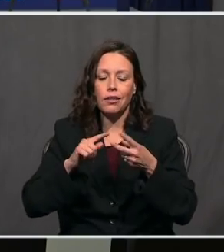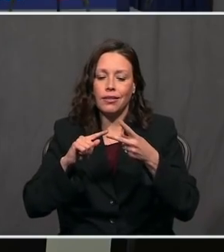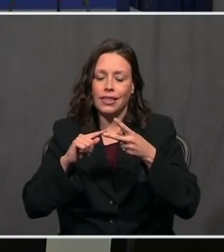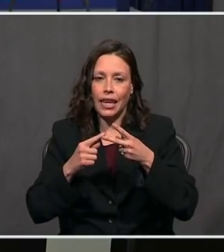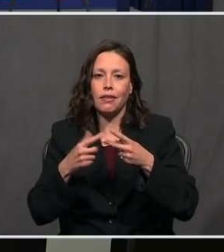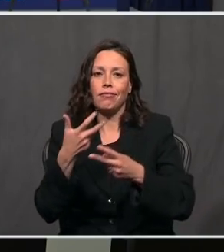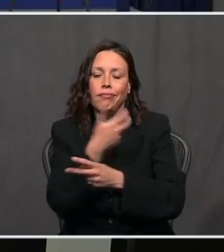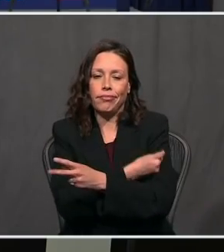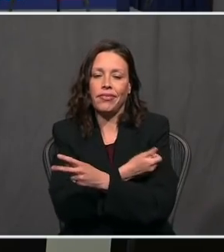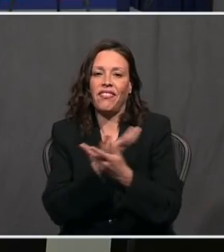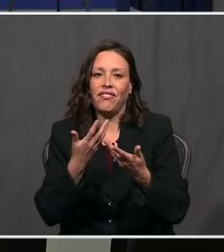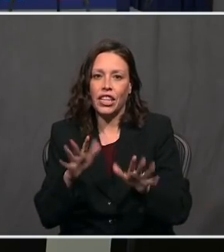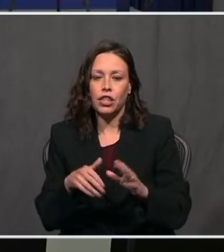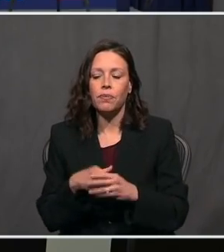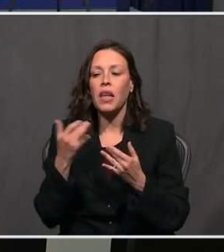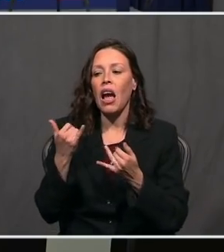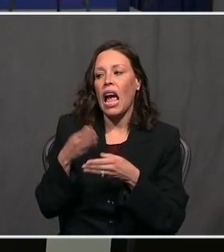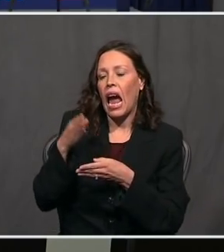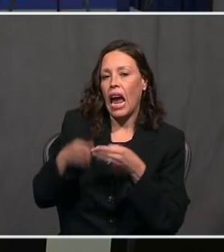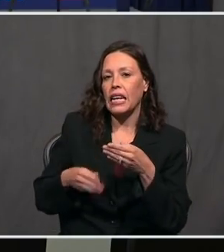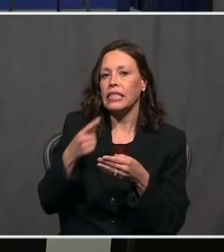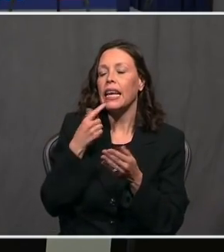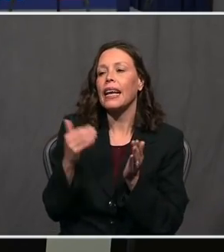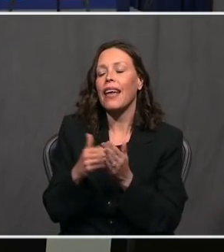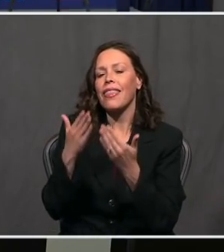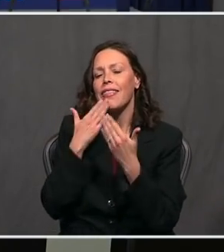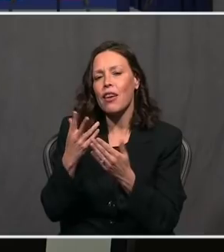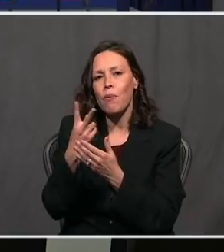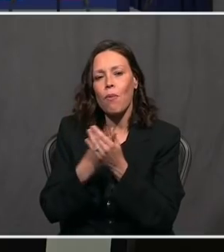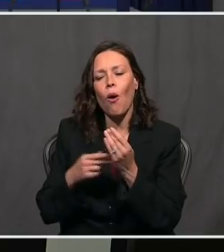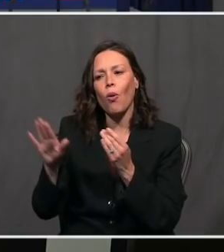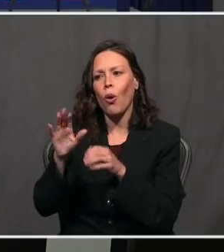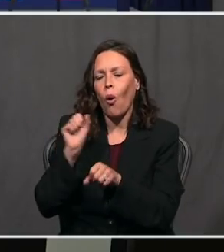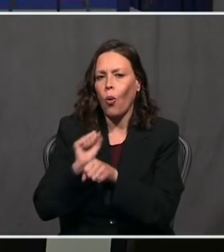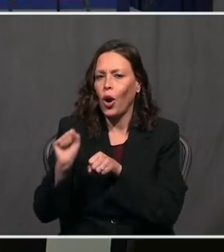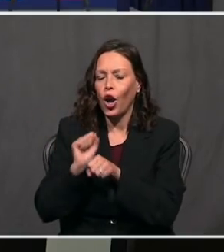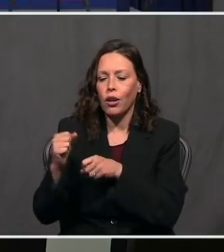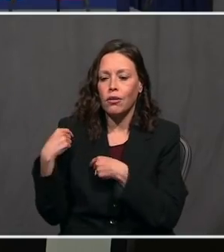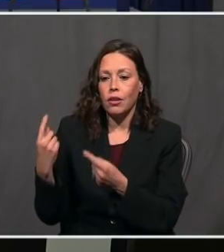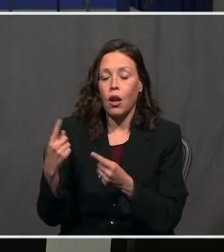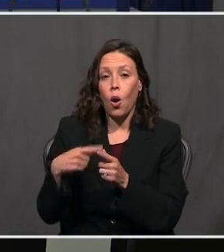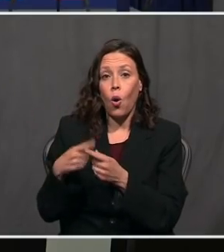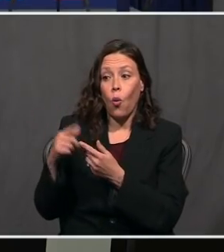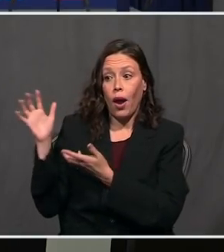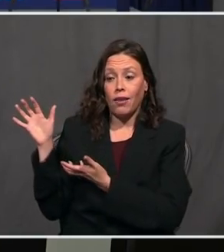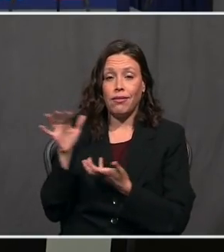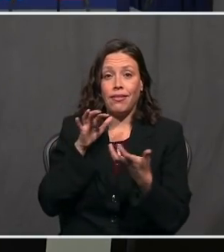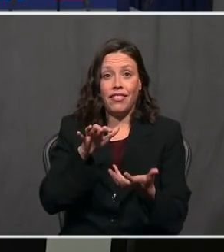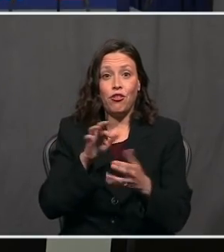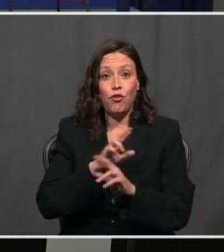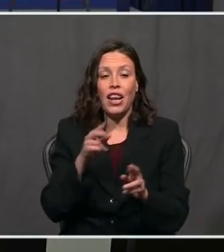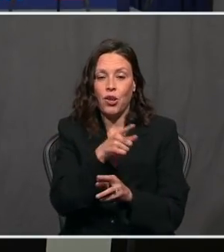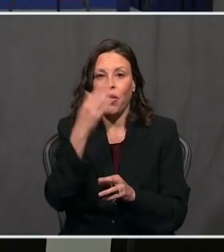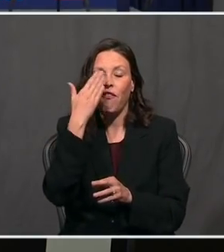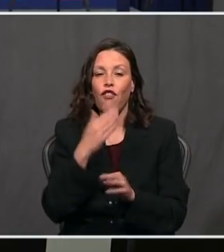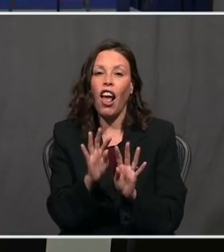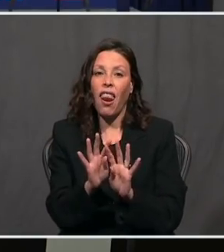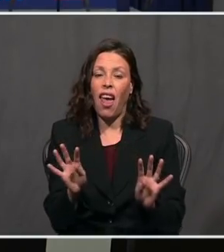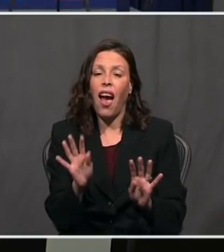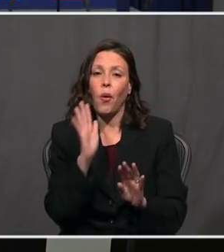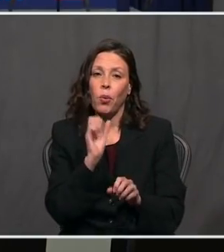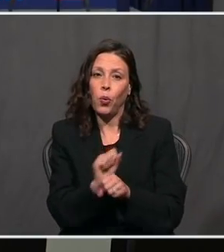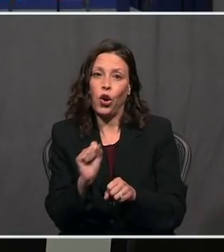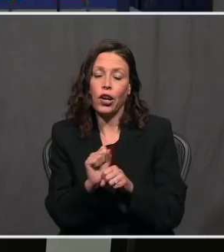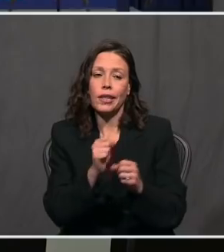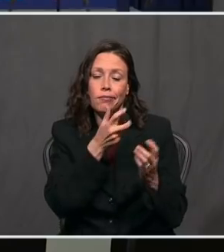dose. Well, I just want to conclude by saying again, thank you guys for everything that you're doing. When the doses arrive, you guys will become the front lines, and you guys are